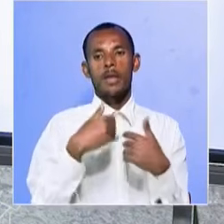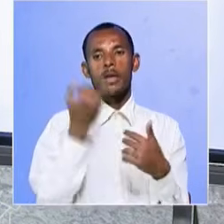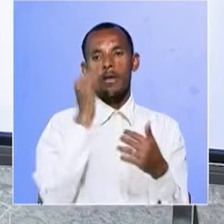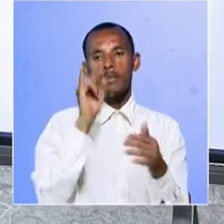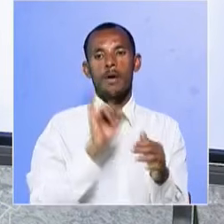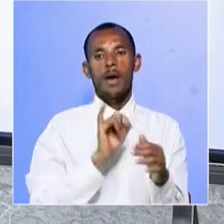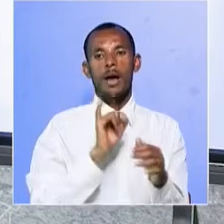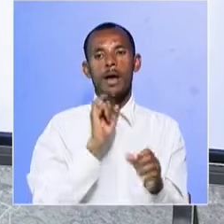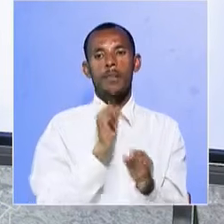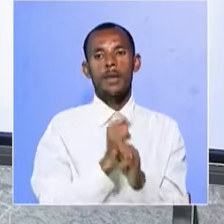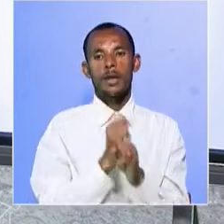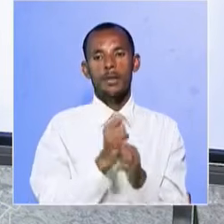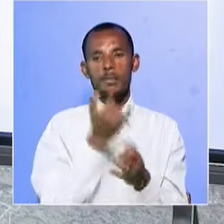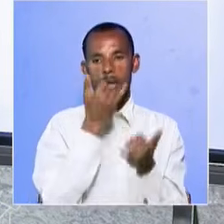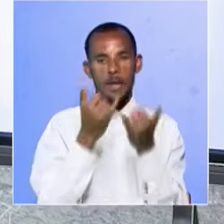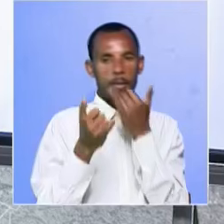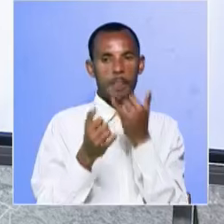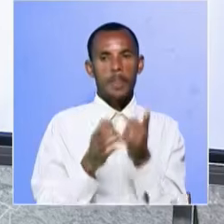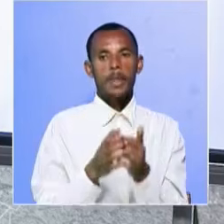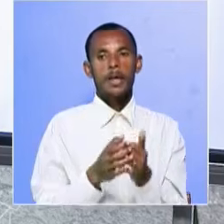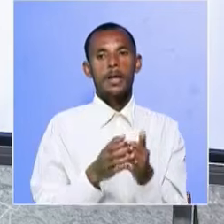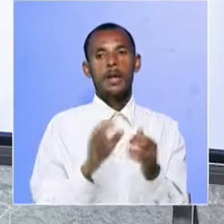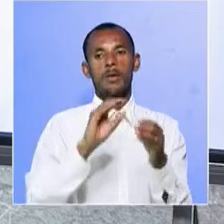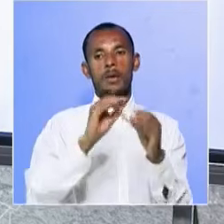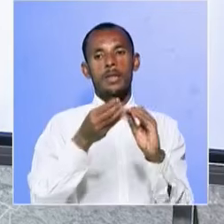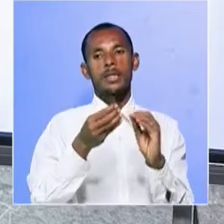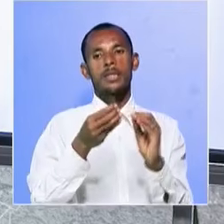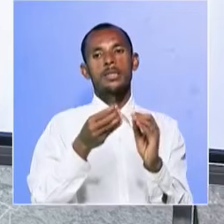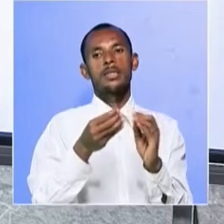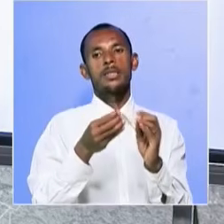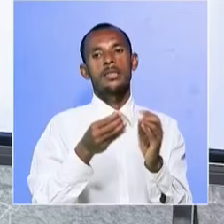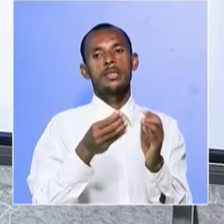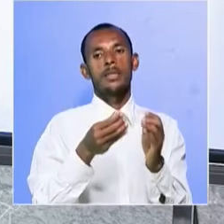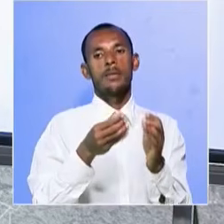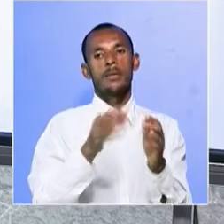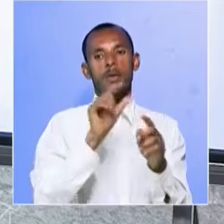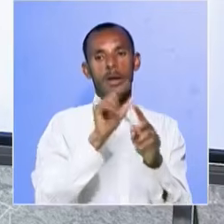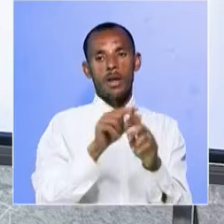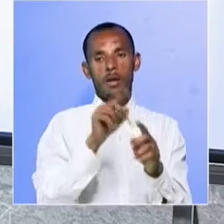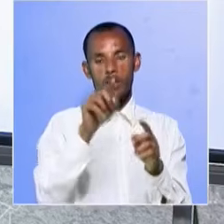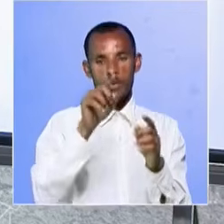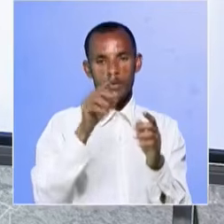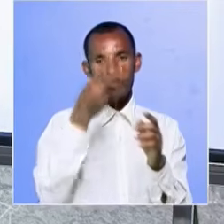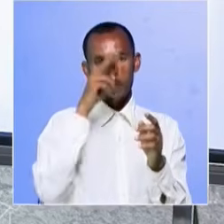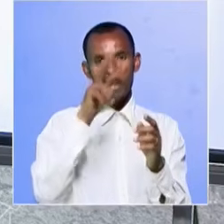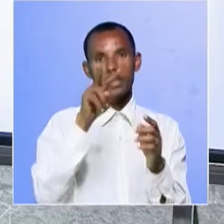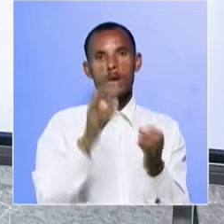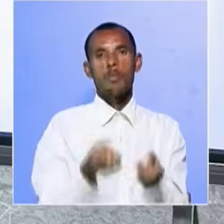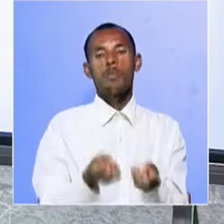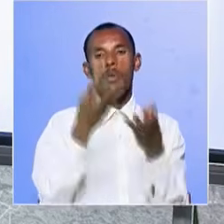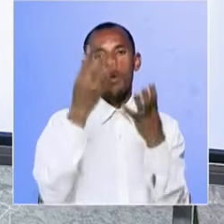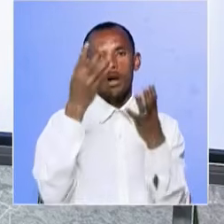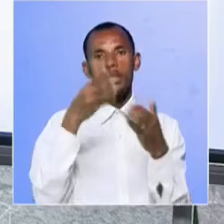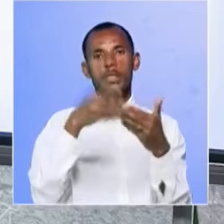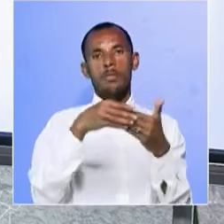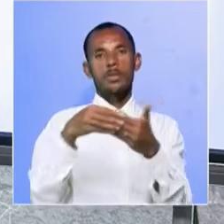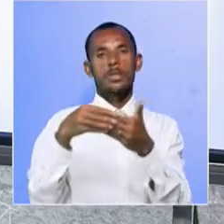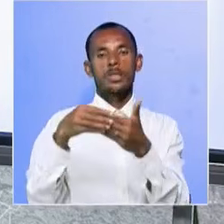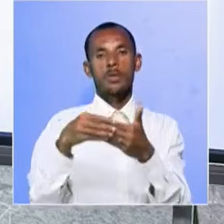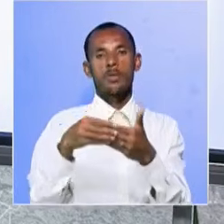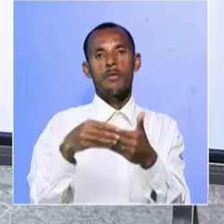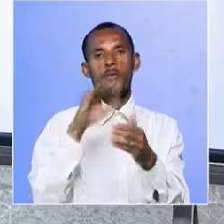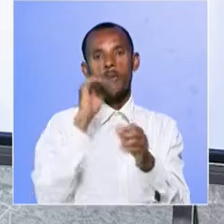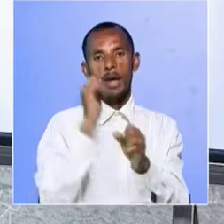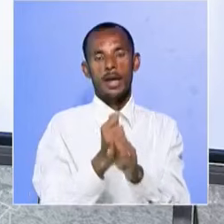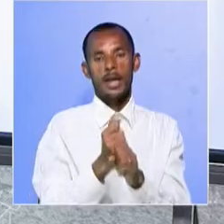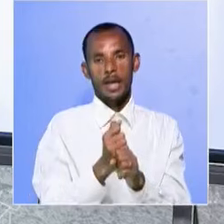mistaken. I'm calculating the numbers orally, but you need to focus more on the procedure of finding